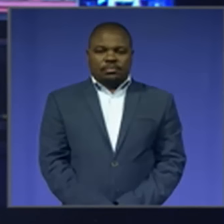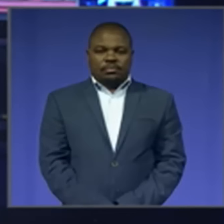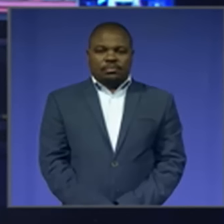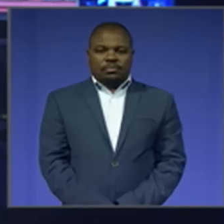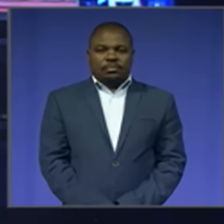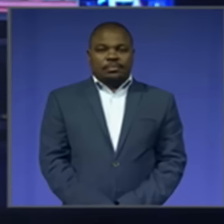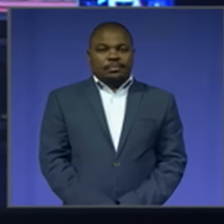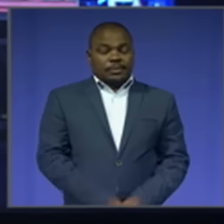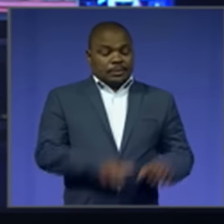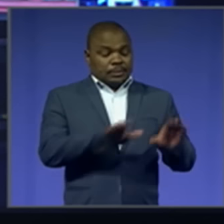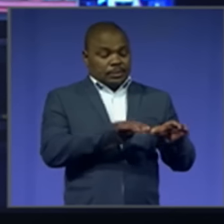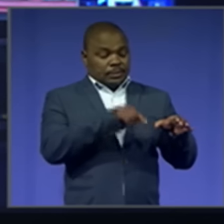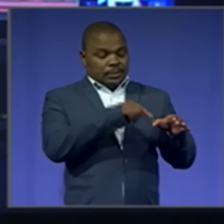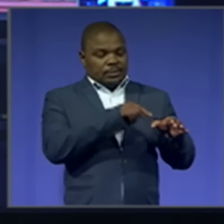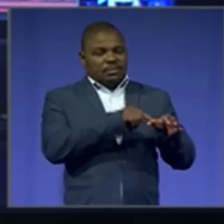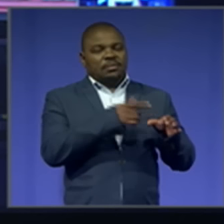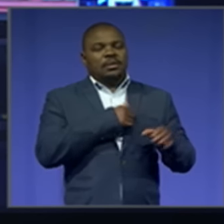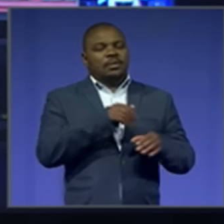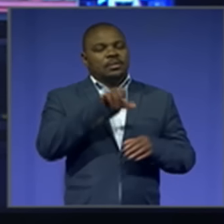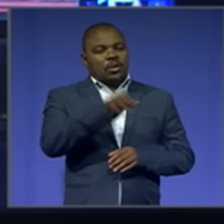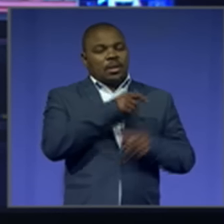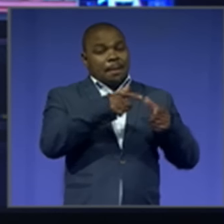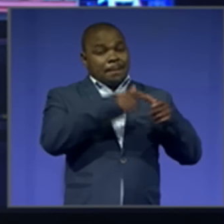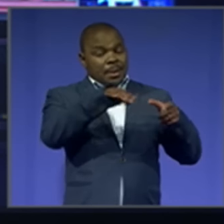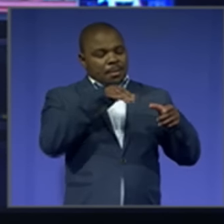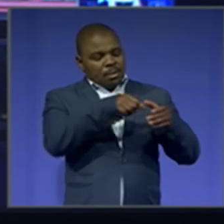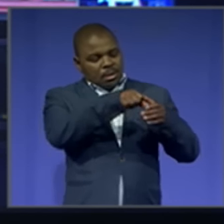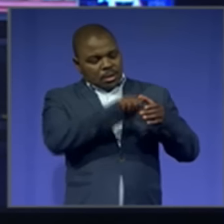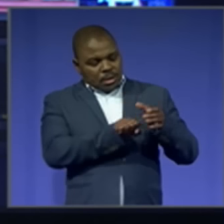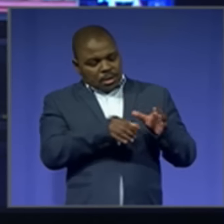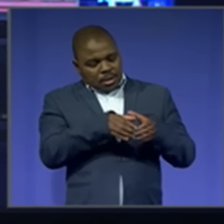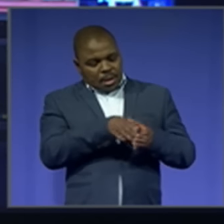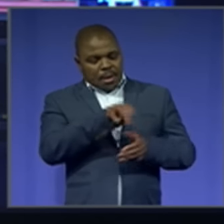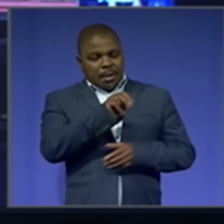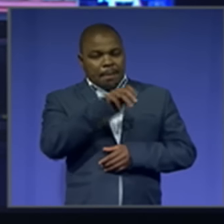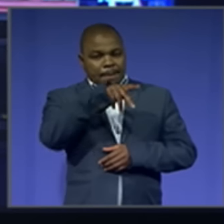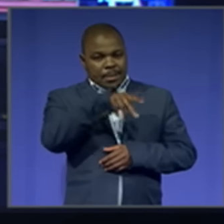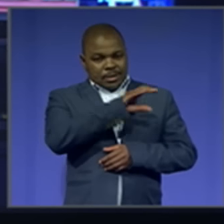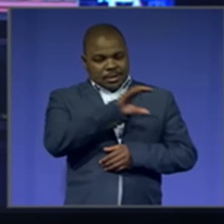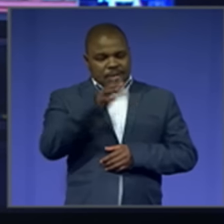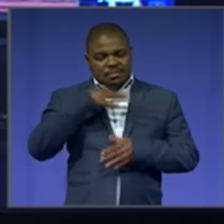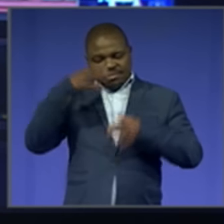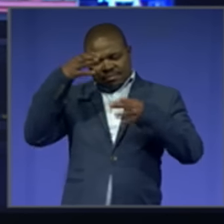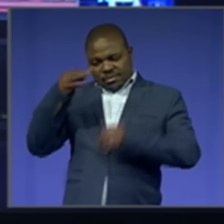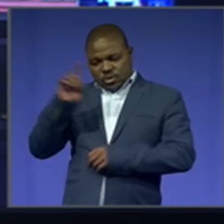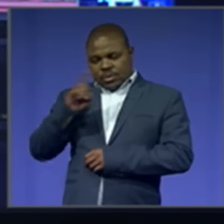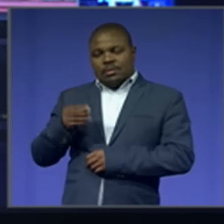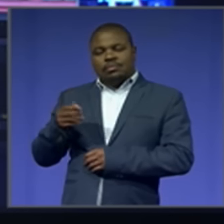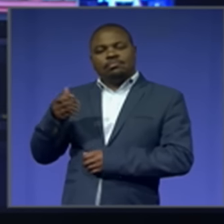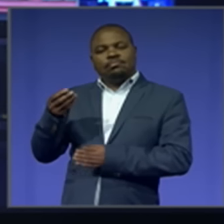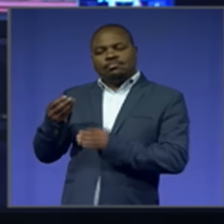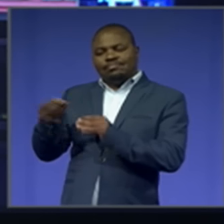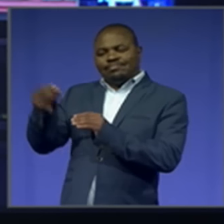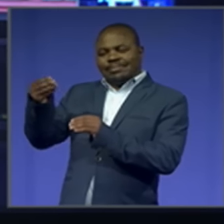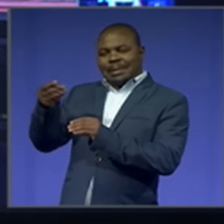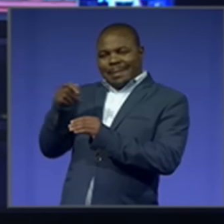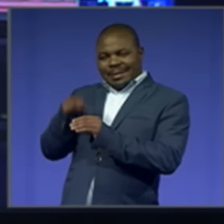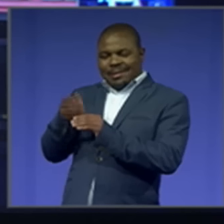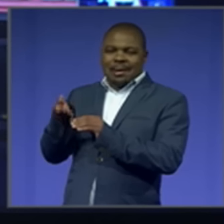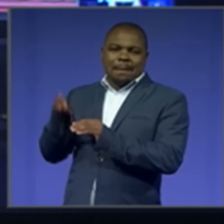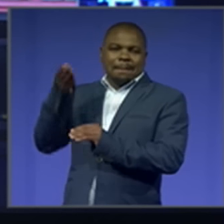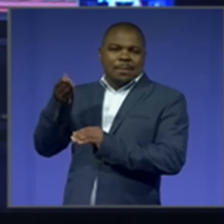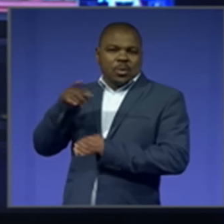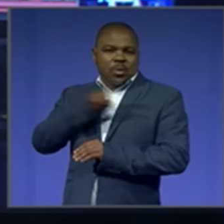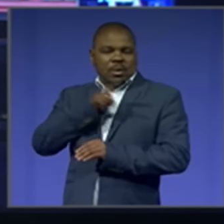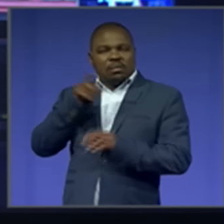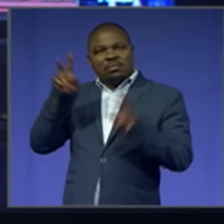Komiti ya maano a ditjhelete ya Banka Reserve e leng MPC ka bokgutshwanyane e fihletse qeto ya ho nyolla sekgahla sa tswala seo se thatong se neng